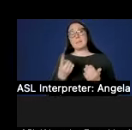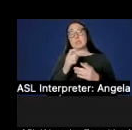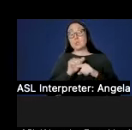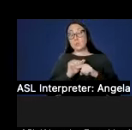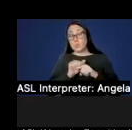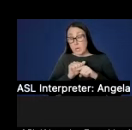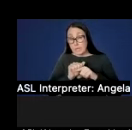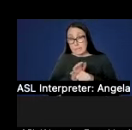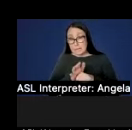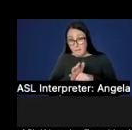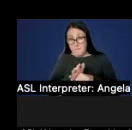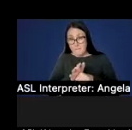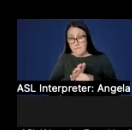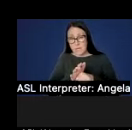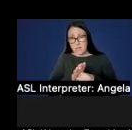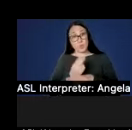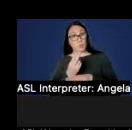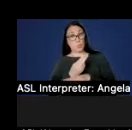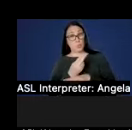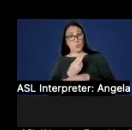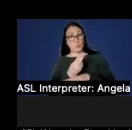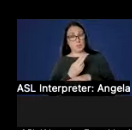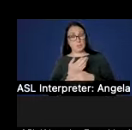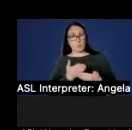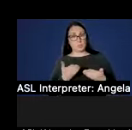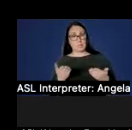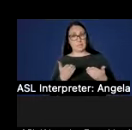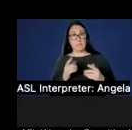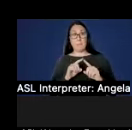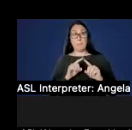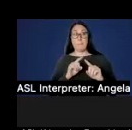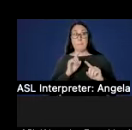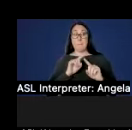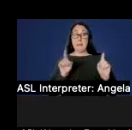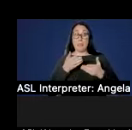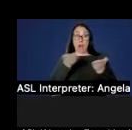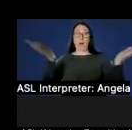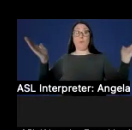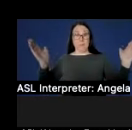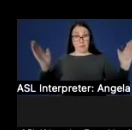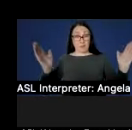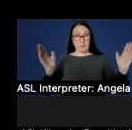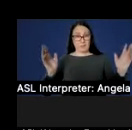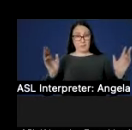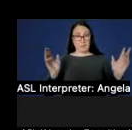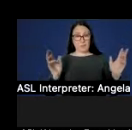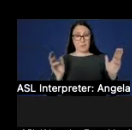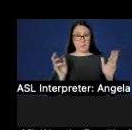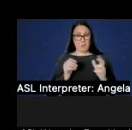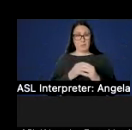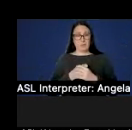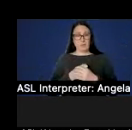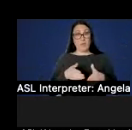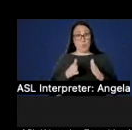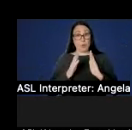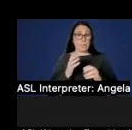to be able to use those instruments, but they do exist. They absolutely do exist, and there are ways to